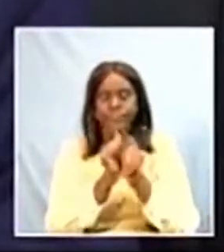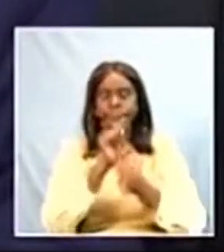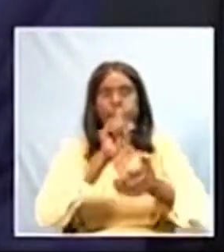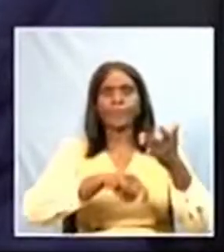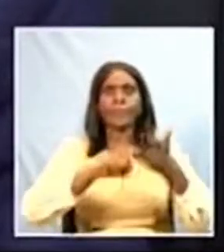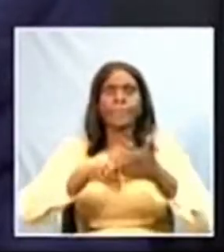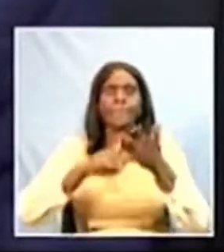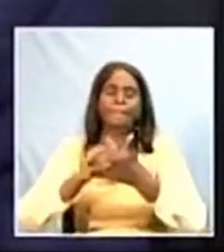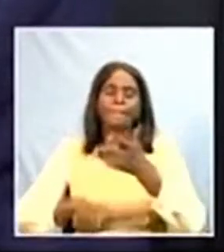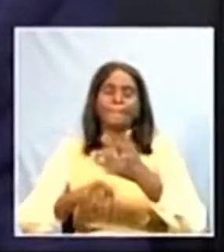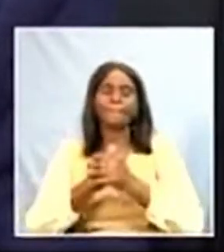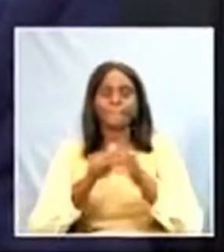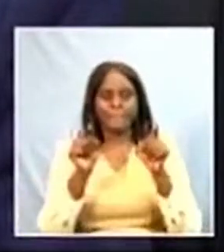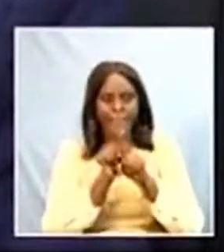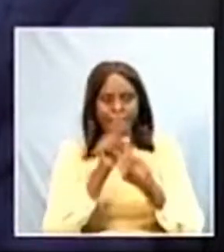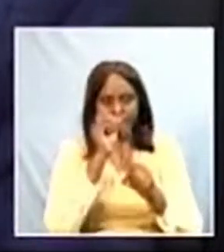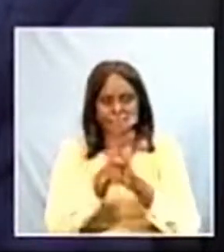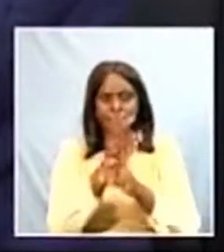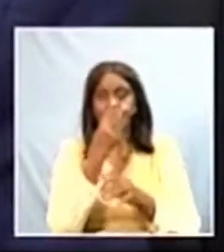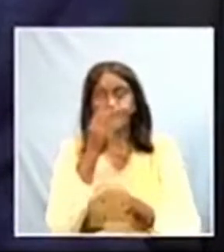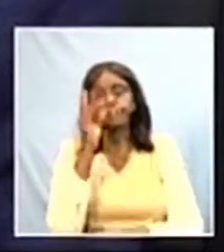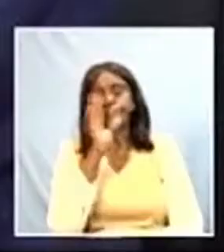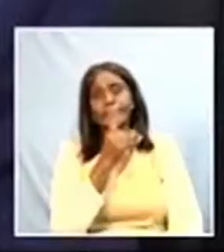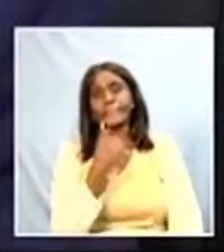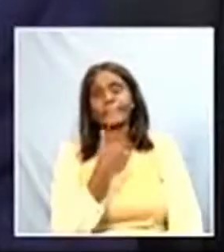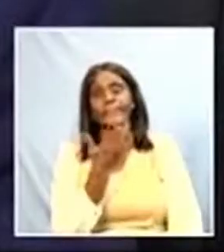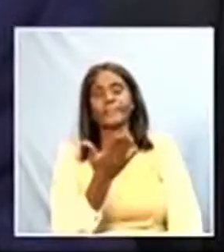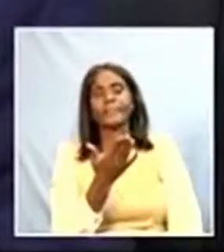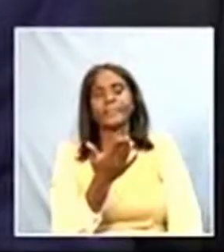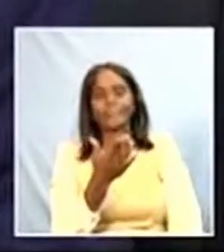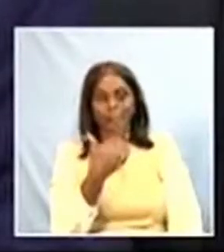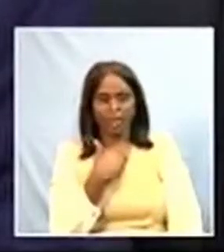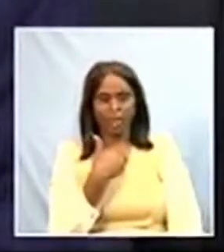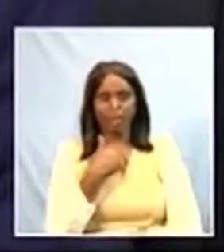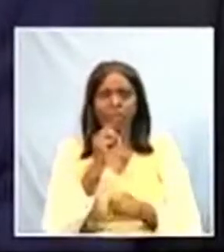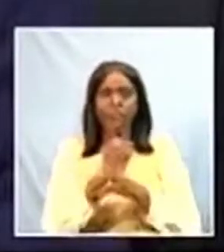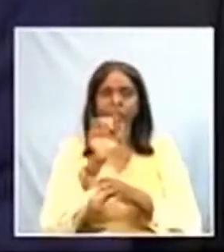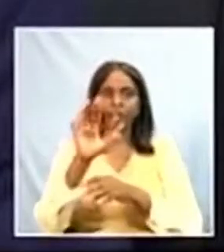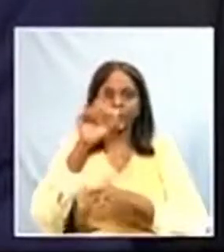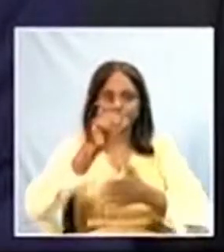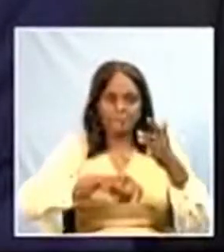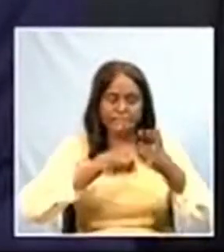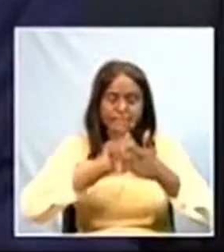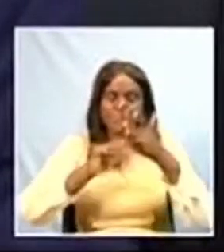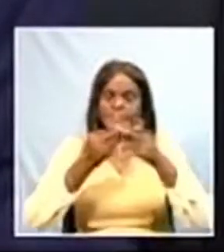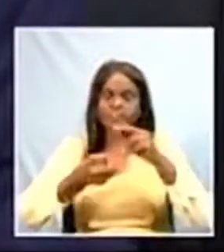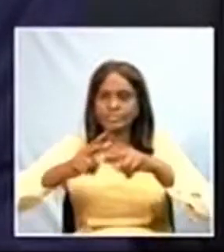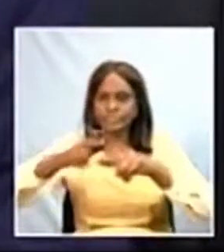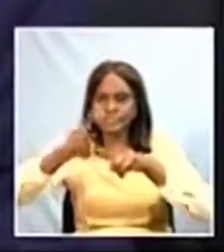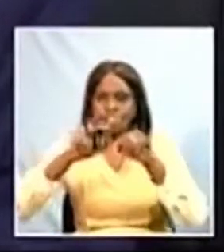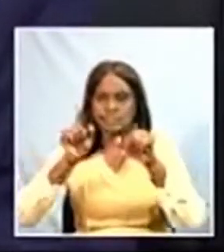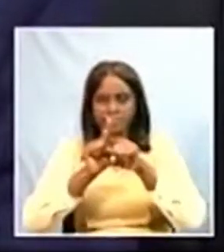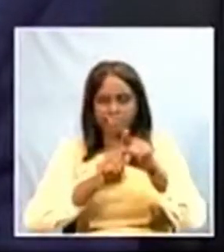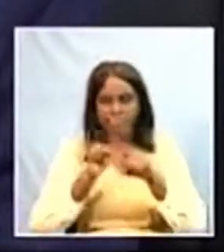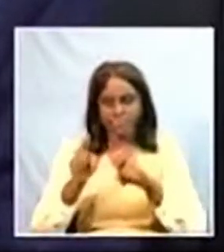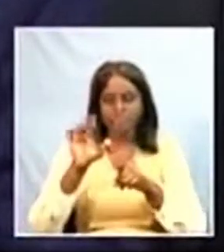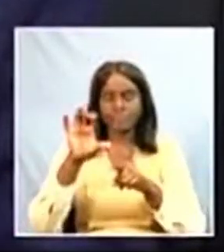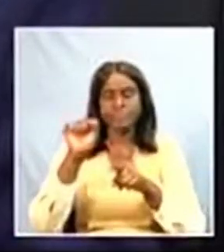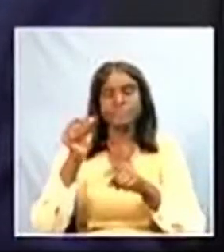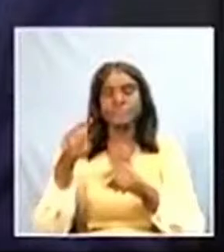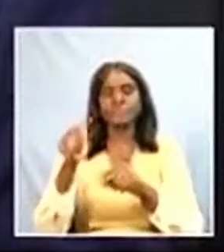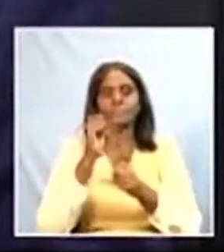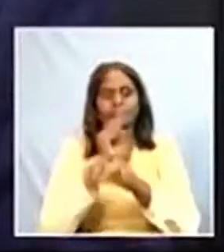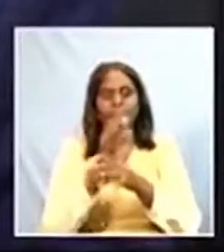cost. It is already seen that there's already cost escalation, as the CS alluded to